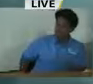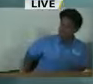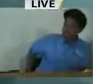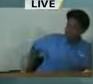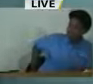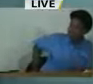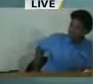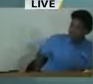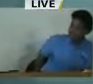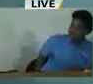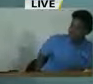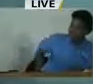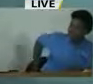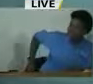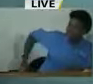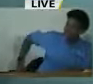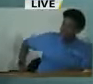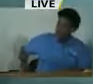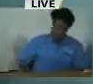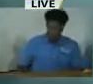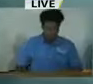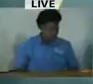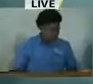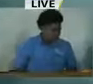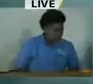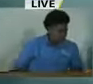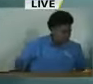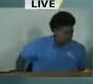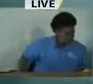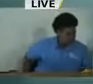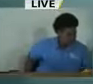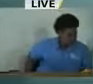the abuse against women,